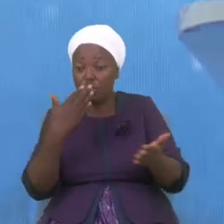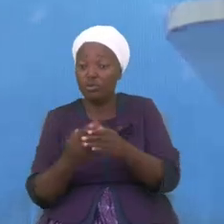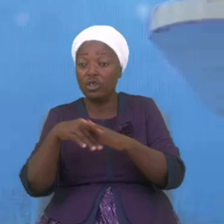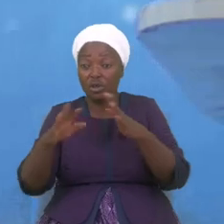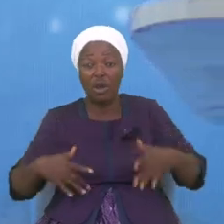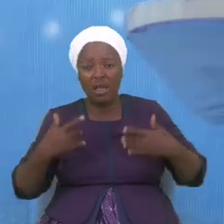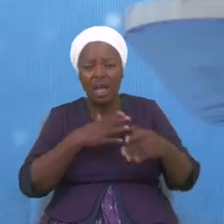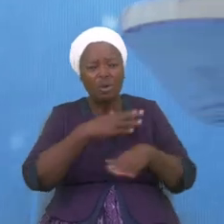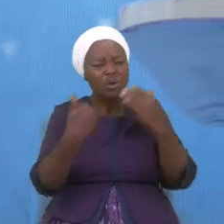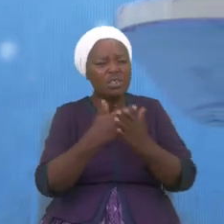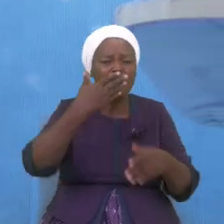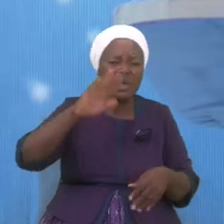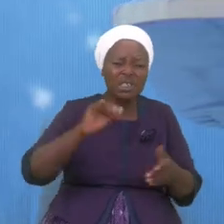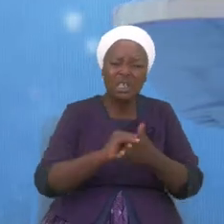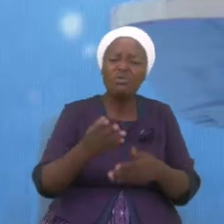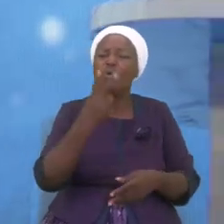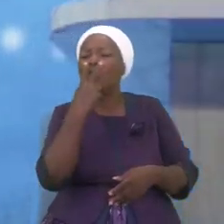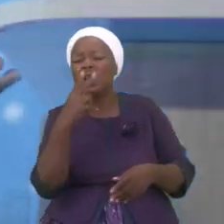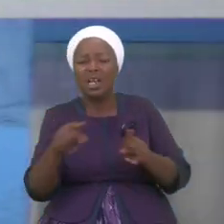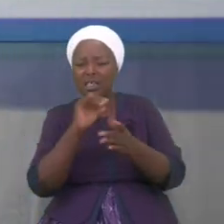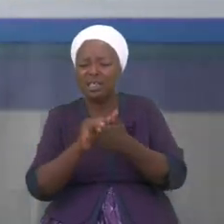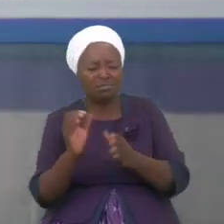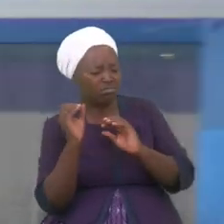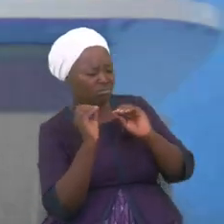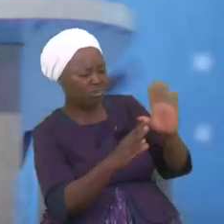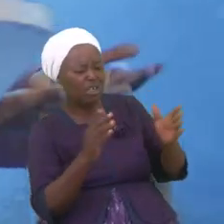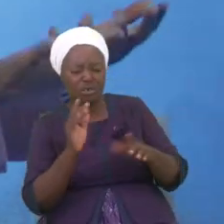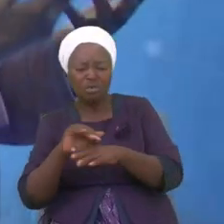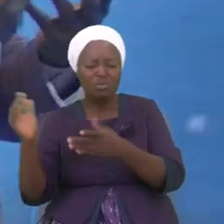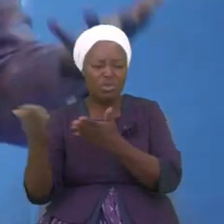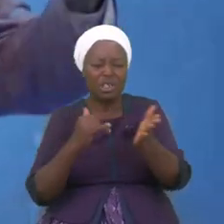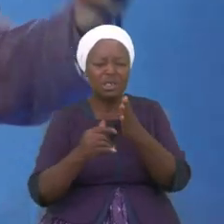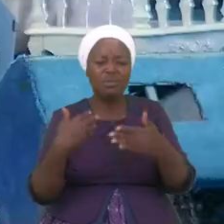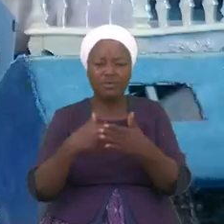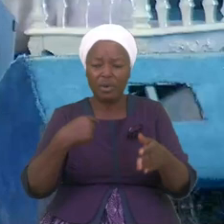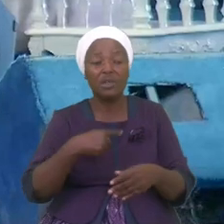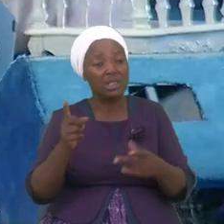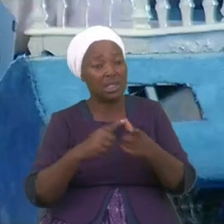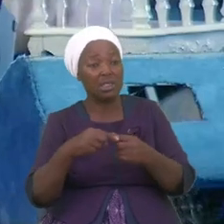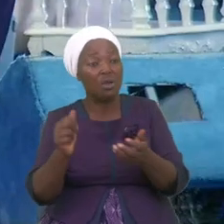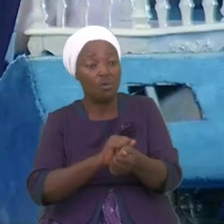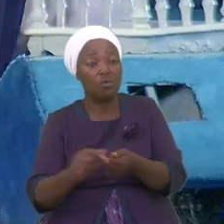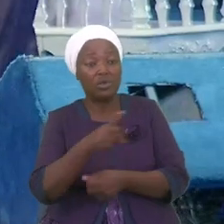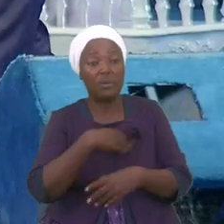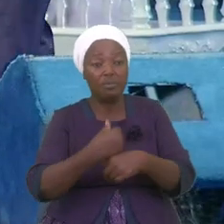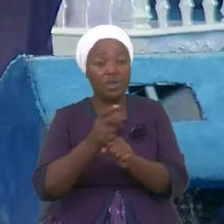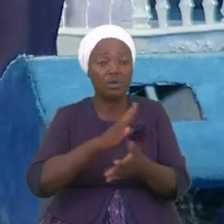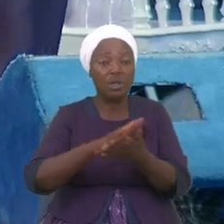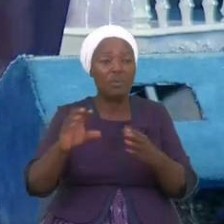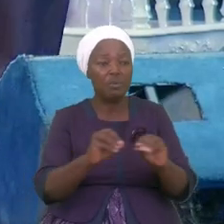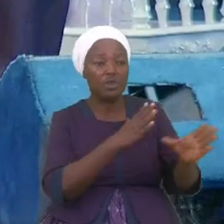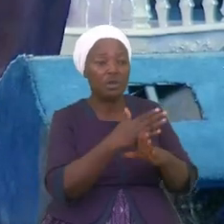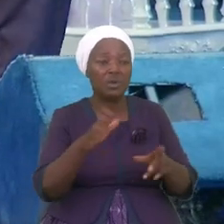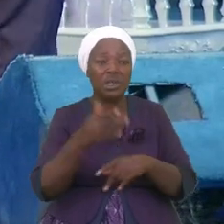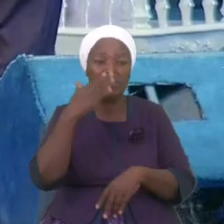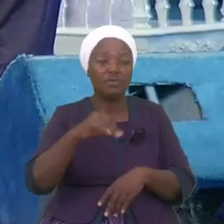thing you are puffing there, don't come and puff that into my face. It says, wash you and make you clean. Put away the evil of